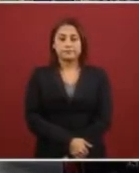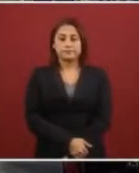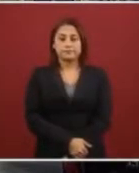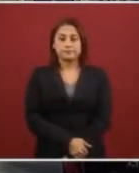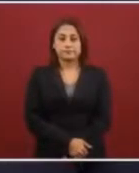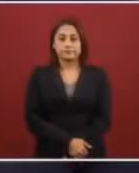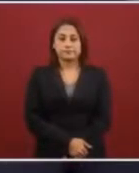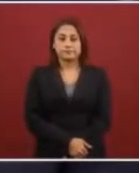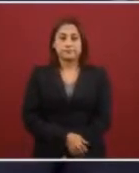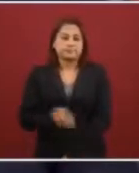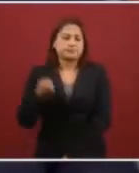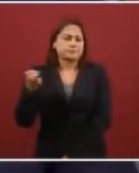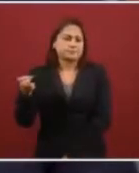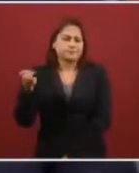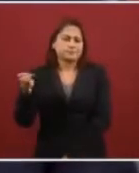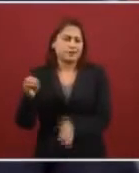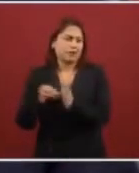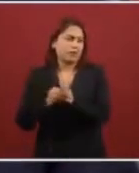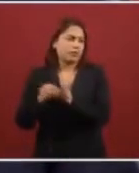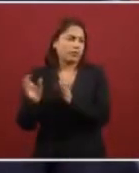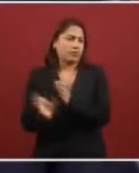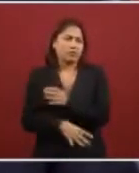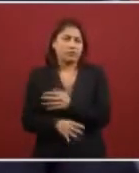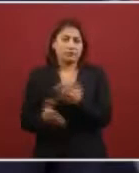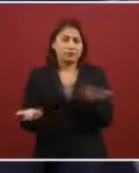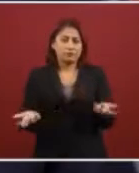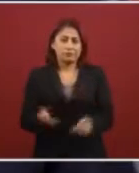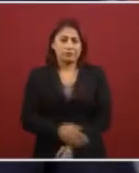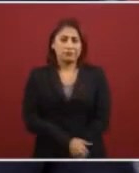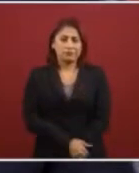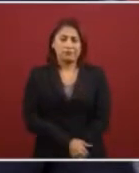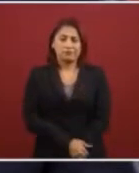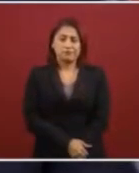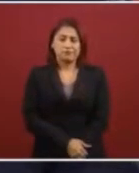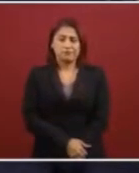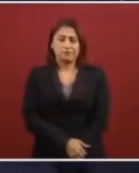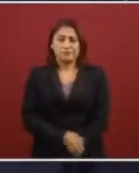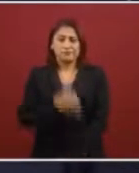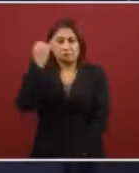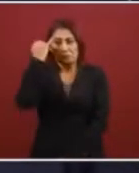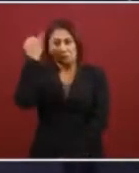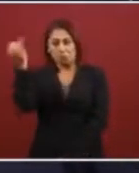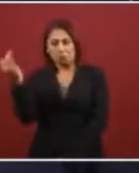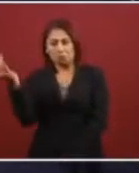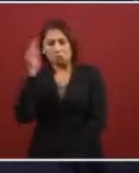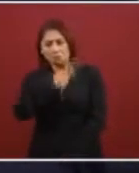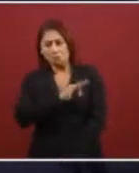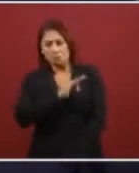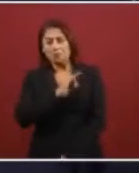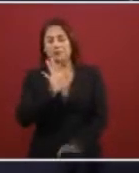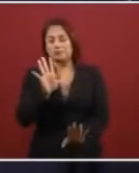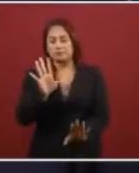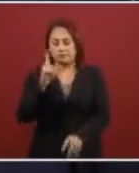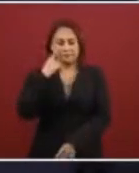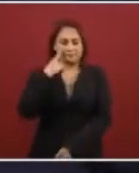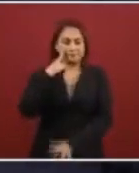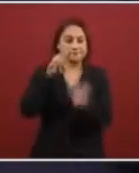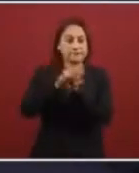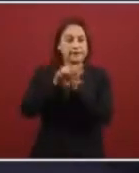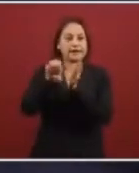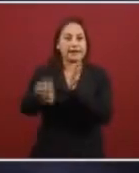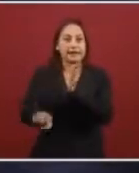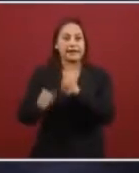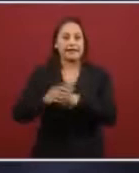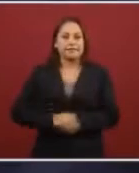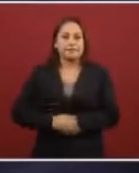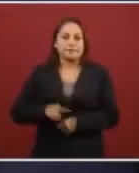pues una excusa. It was an excuse. Vamos a suponer Let's suppose. Como dicen los